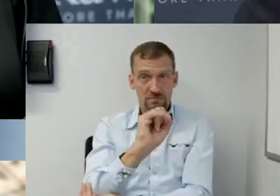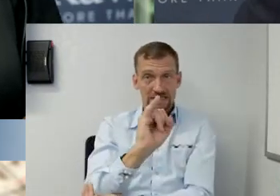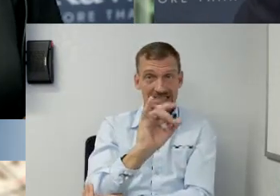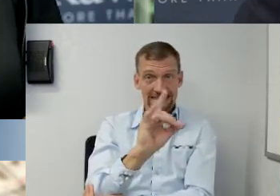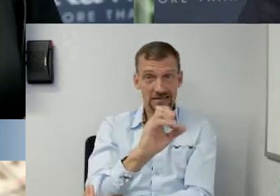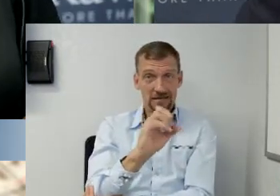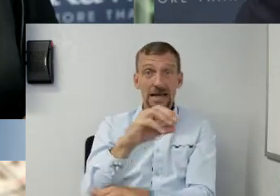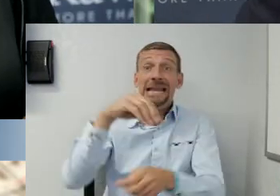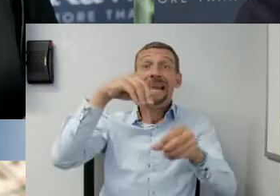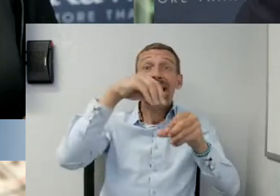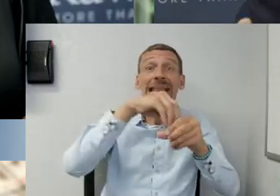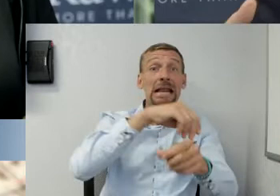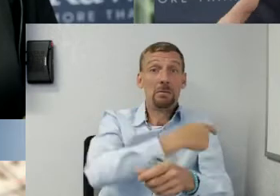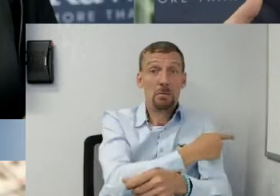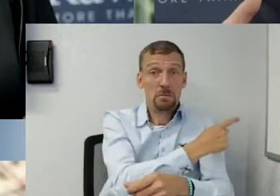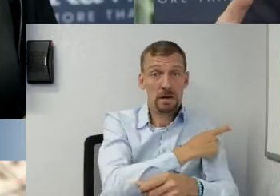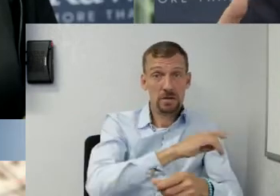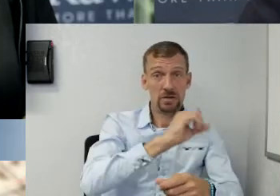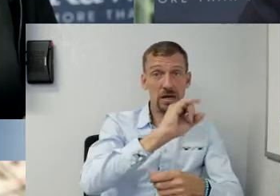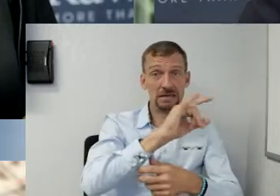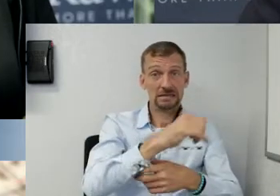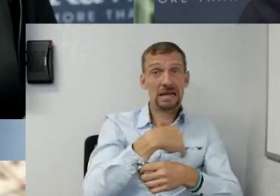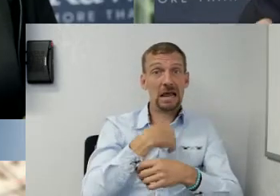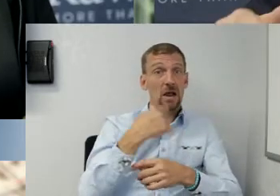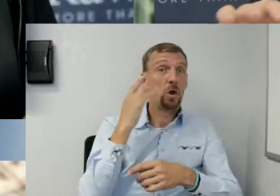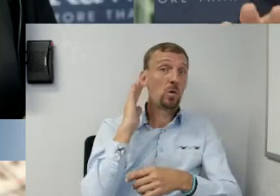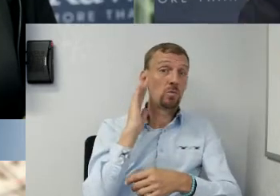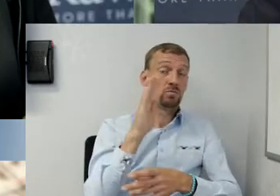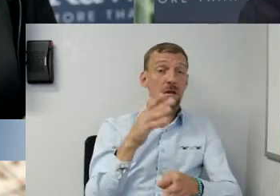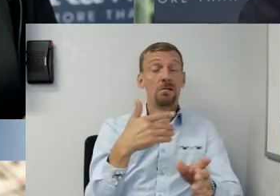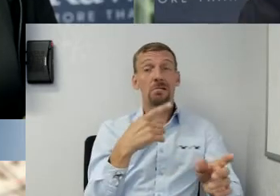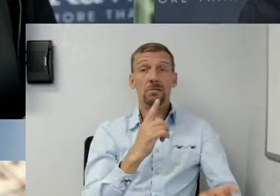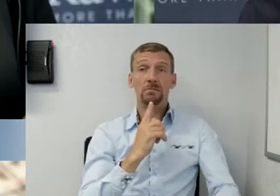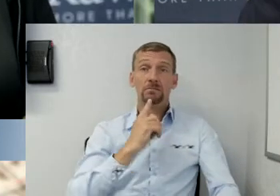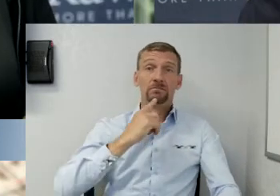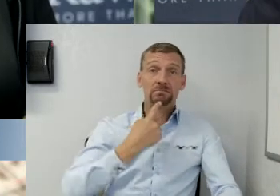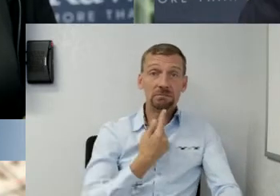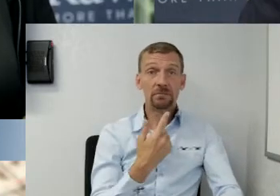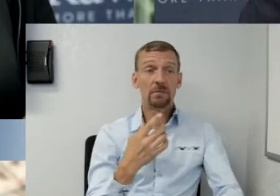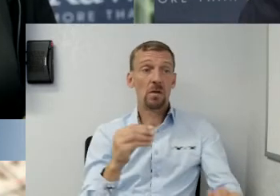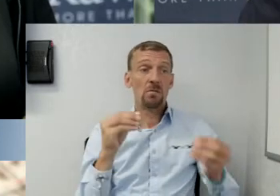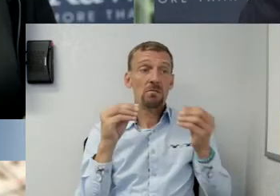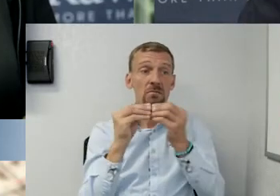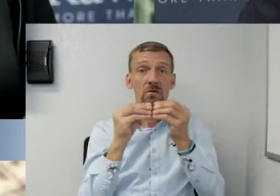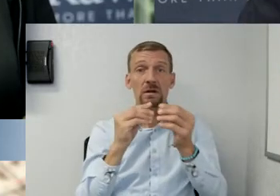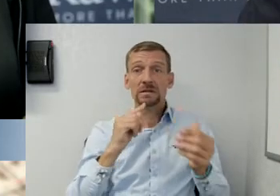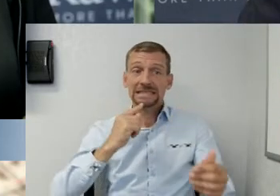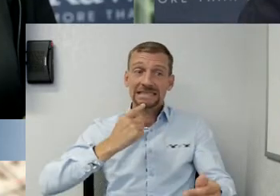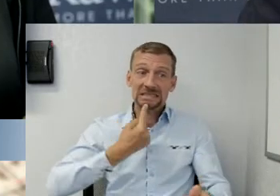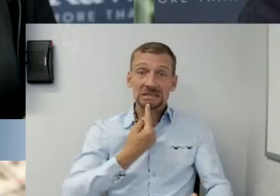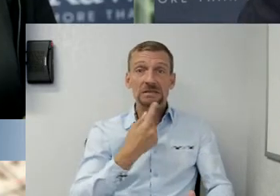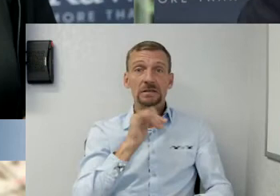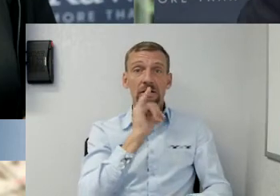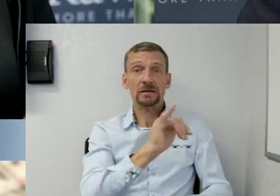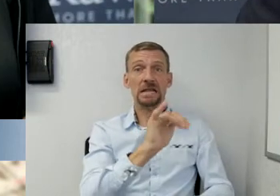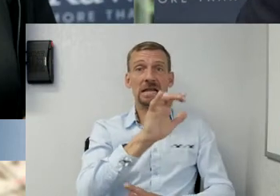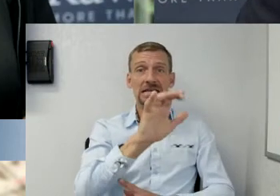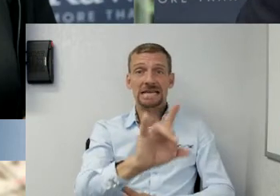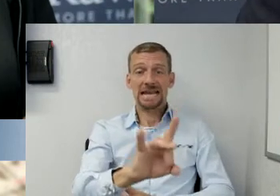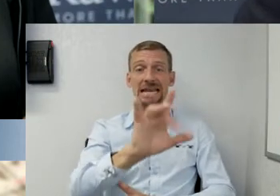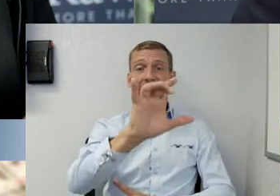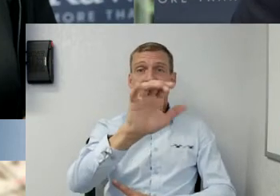the inpatient side, again, we are deliberately kind of constraining that to the 8 cases